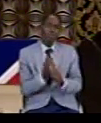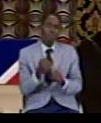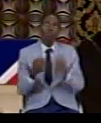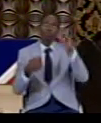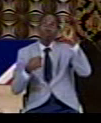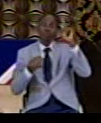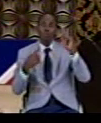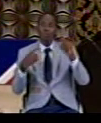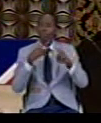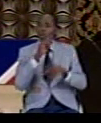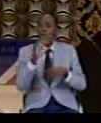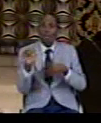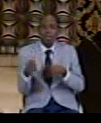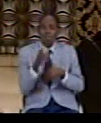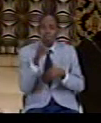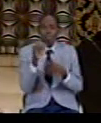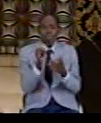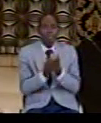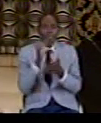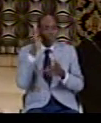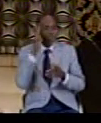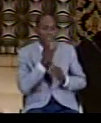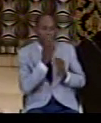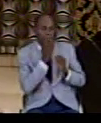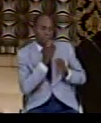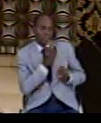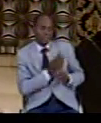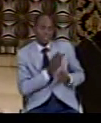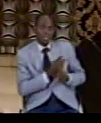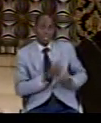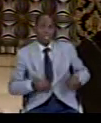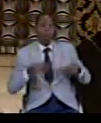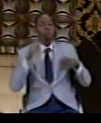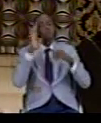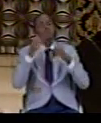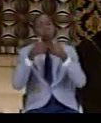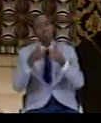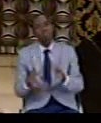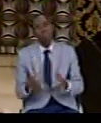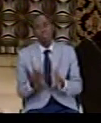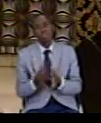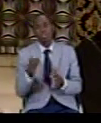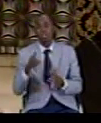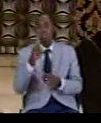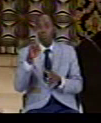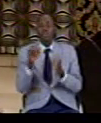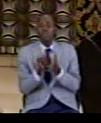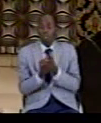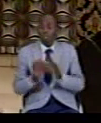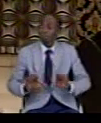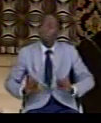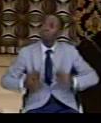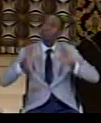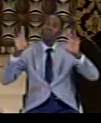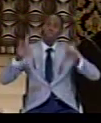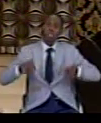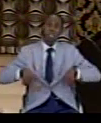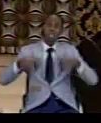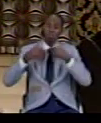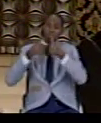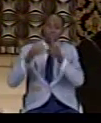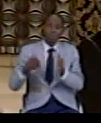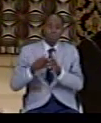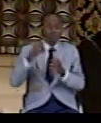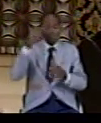whosoever will save his life shall lose it. But whosoever shall lose his life for my sake